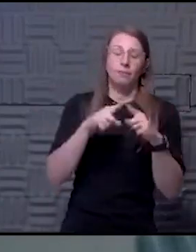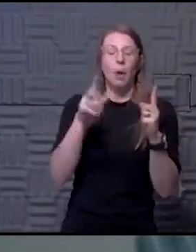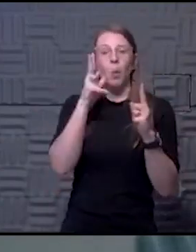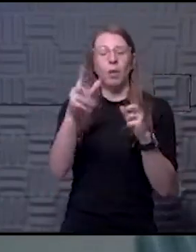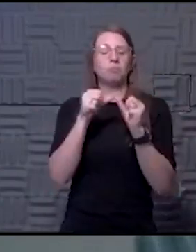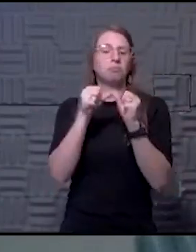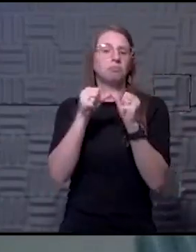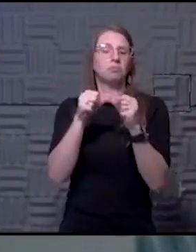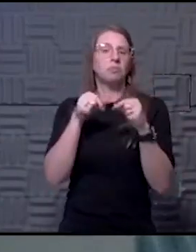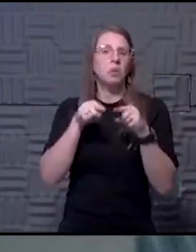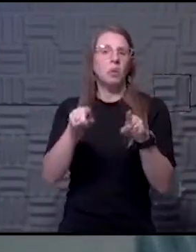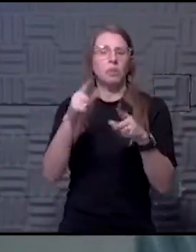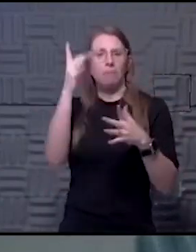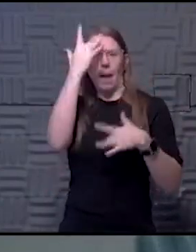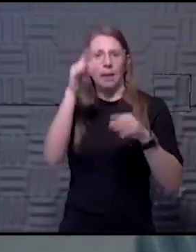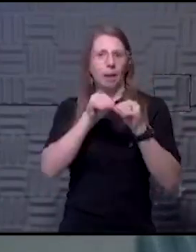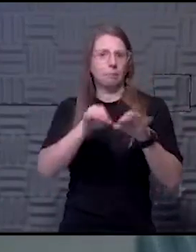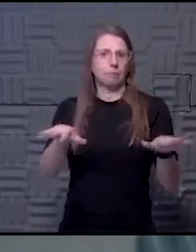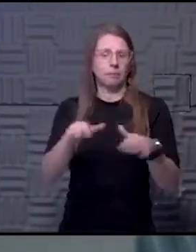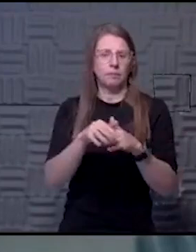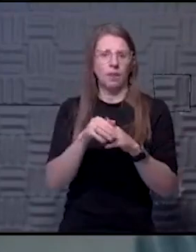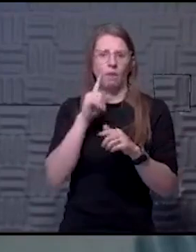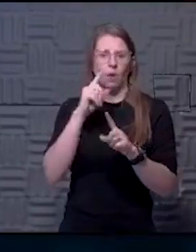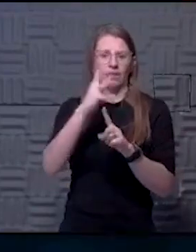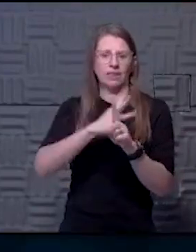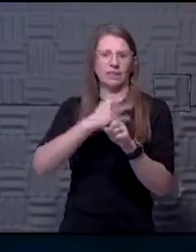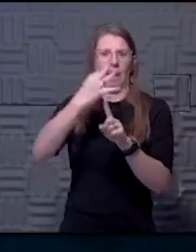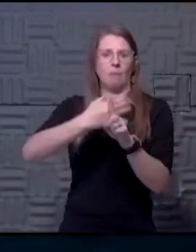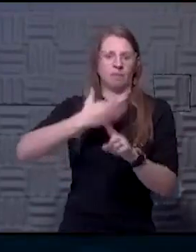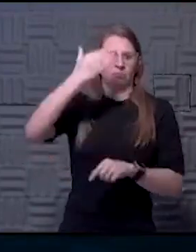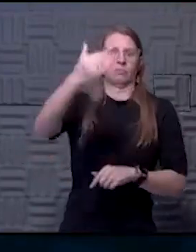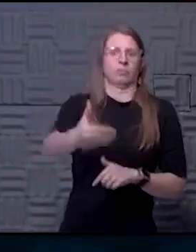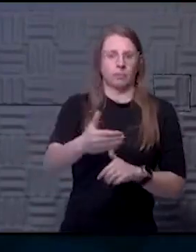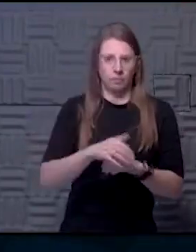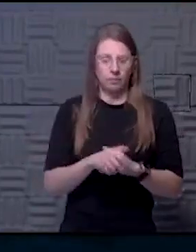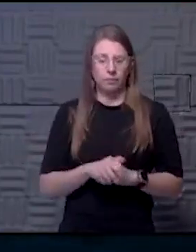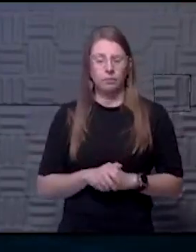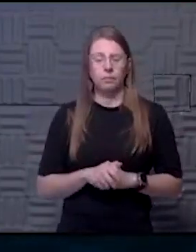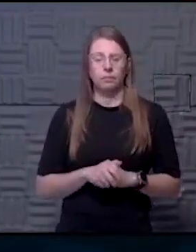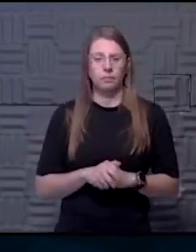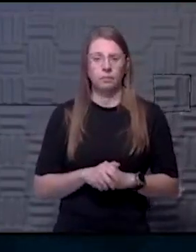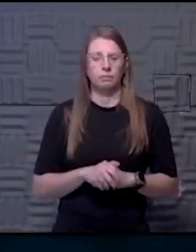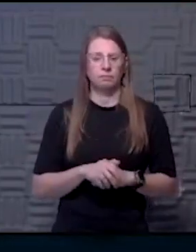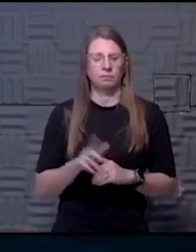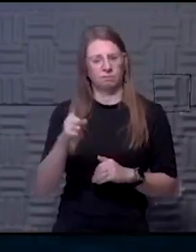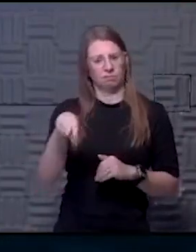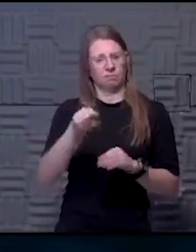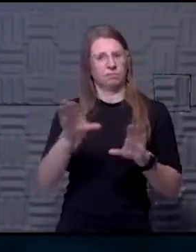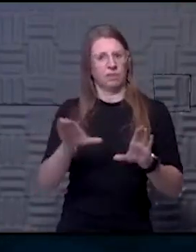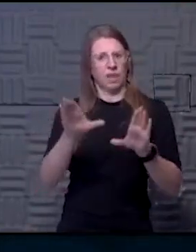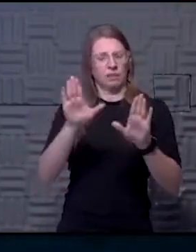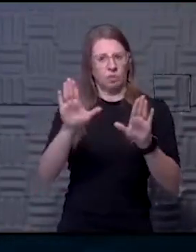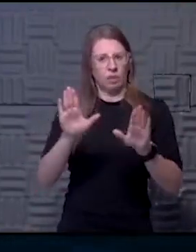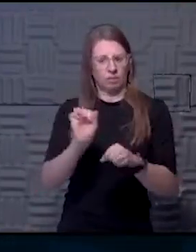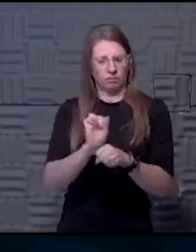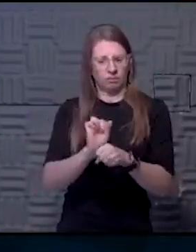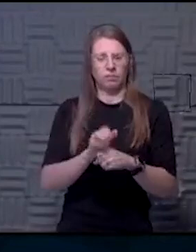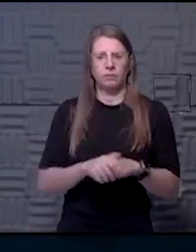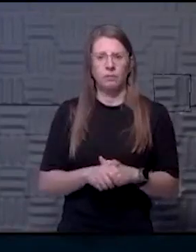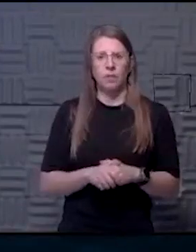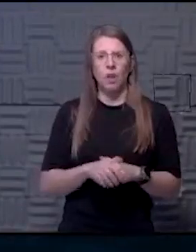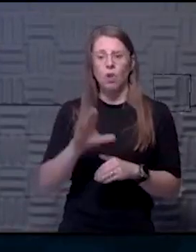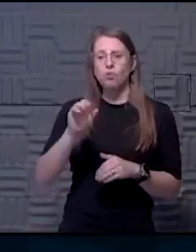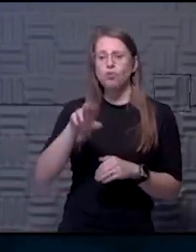this pandemic, at least for the next 6 to 9 months. Yeah, I think that, you all have done a great job just to say our regional approach with the